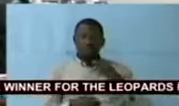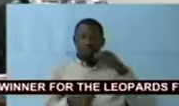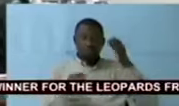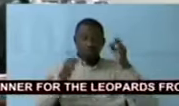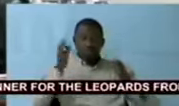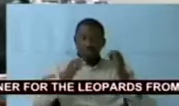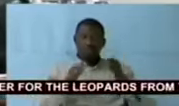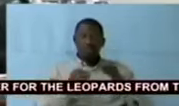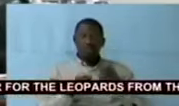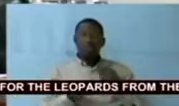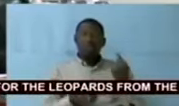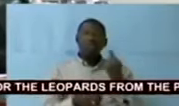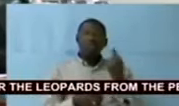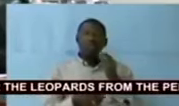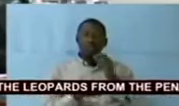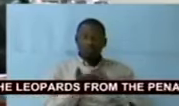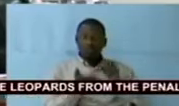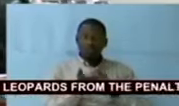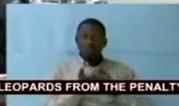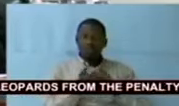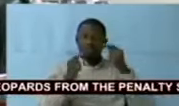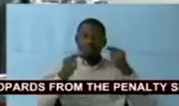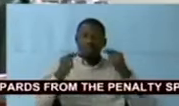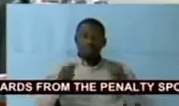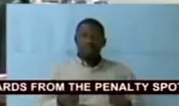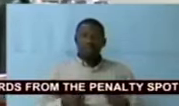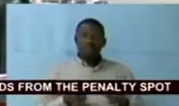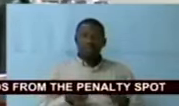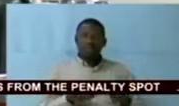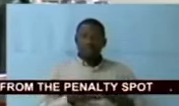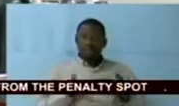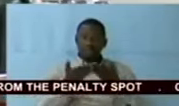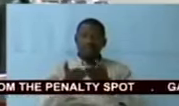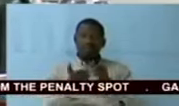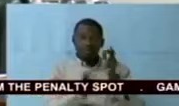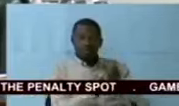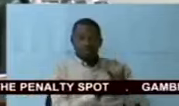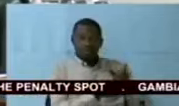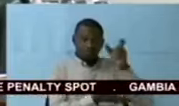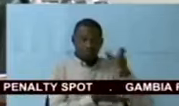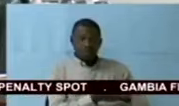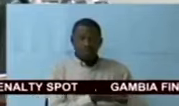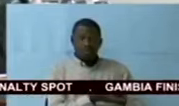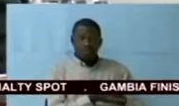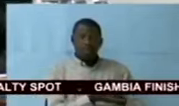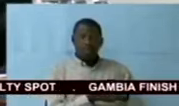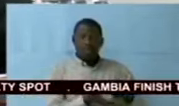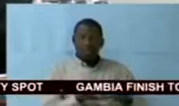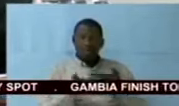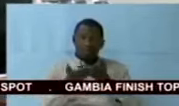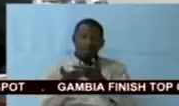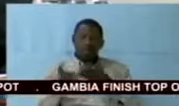wrote his statement, gave it to the witness, intended as an exhibit, form